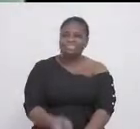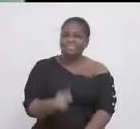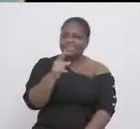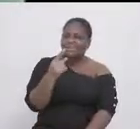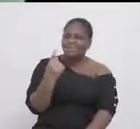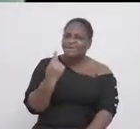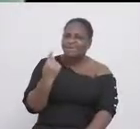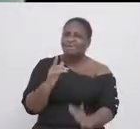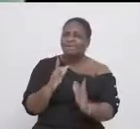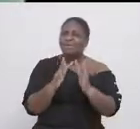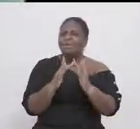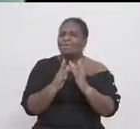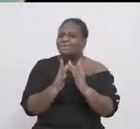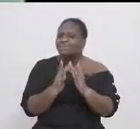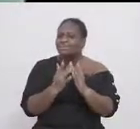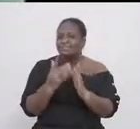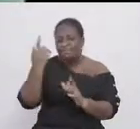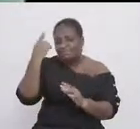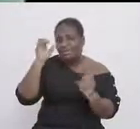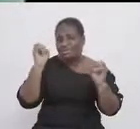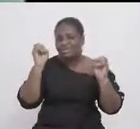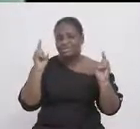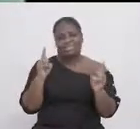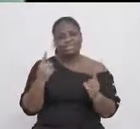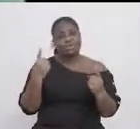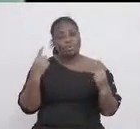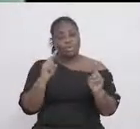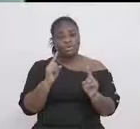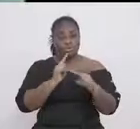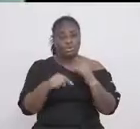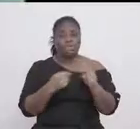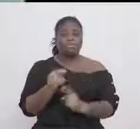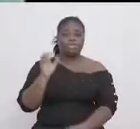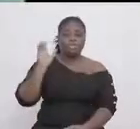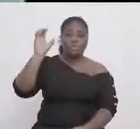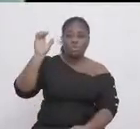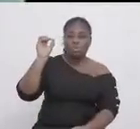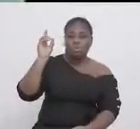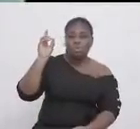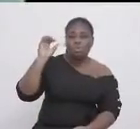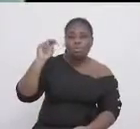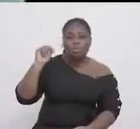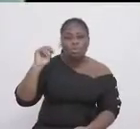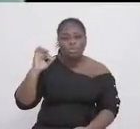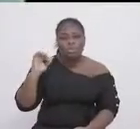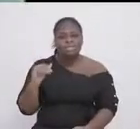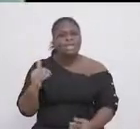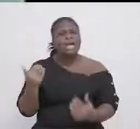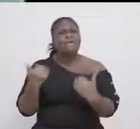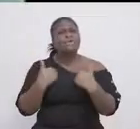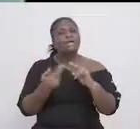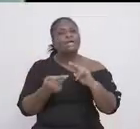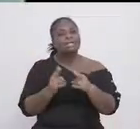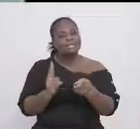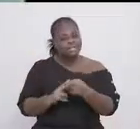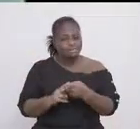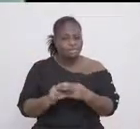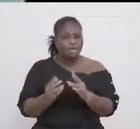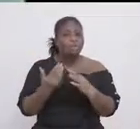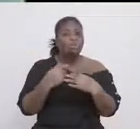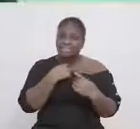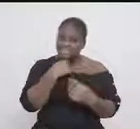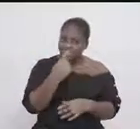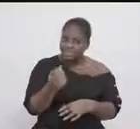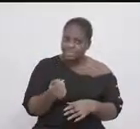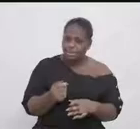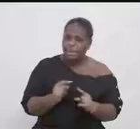my consultant for education when it comes to coding. A number of people have been asking for your contact, and I'll probably share that at the end. But